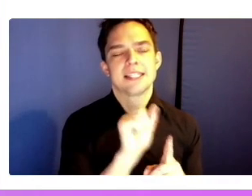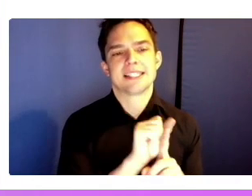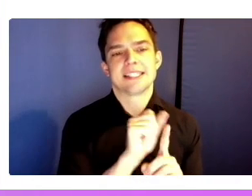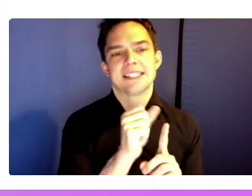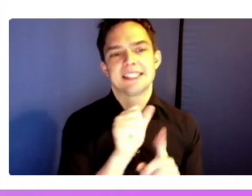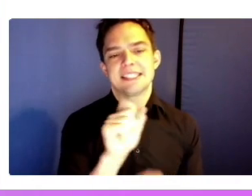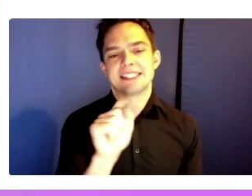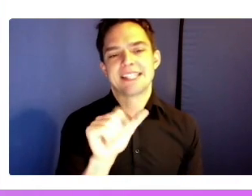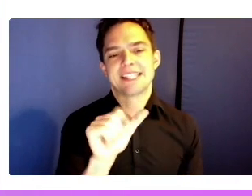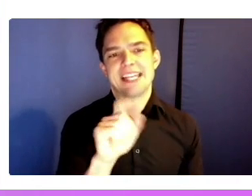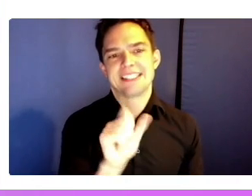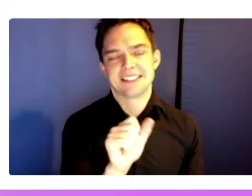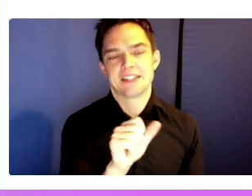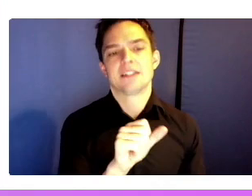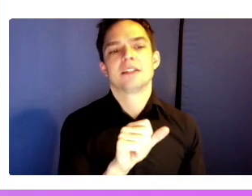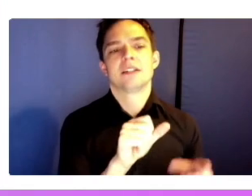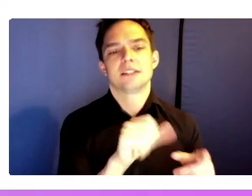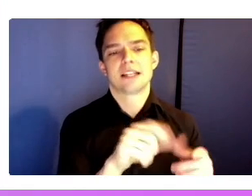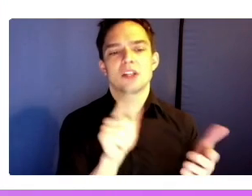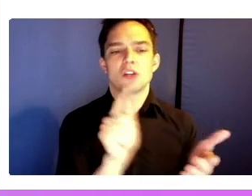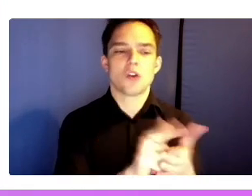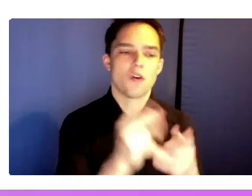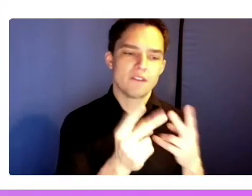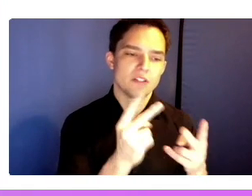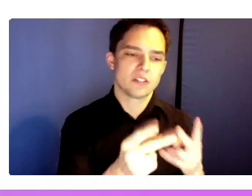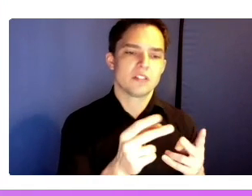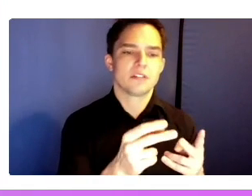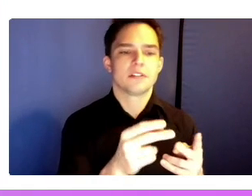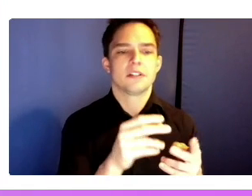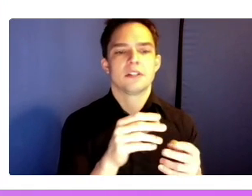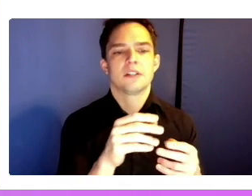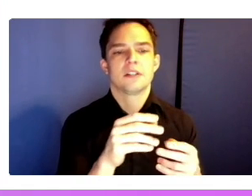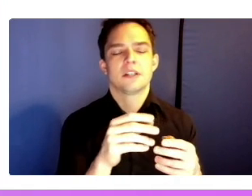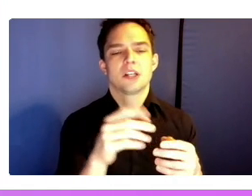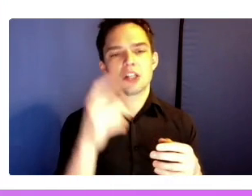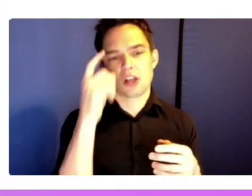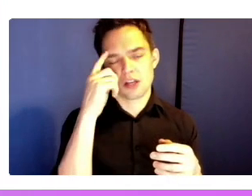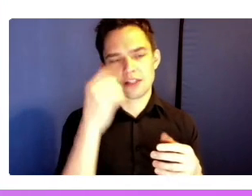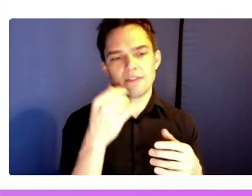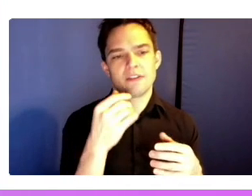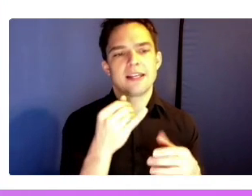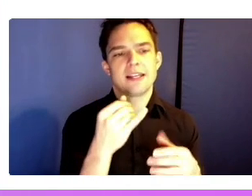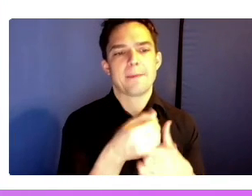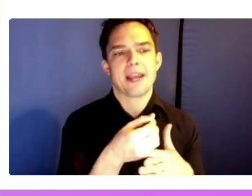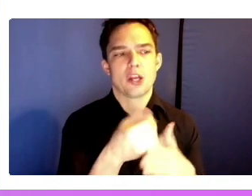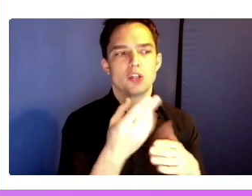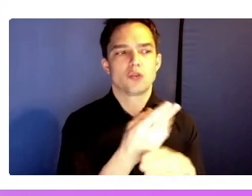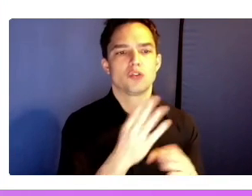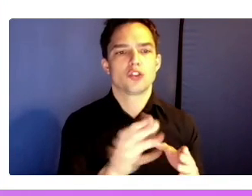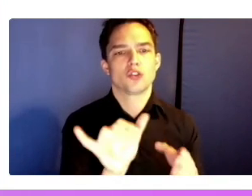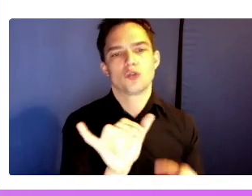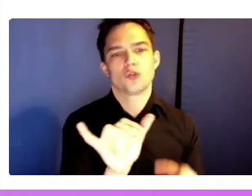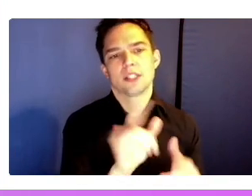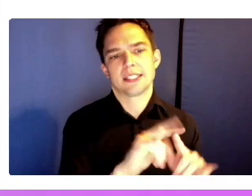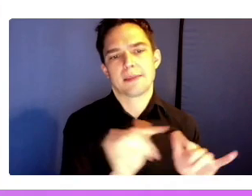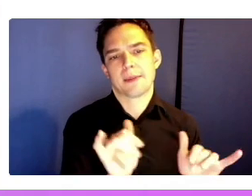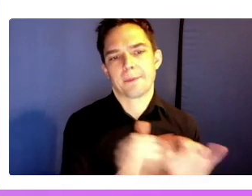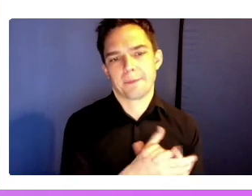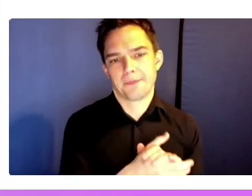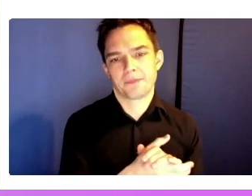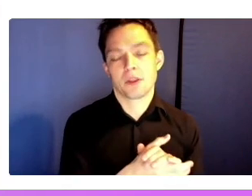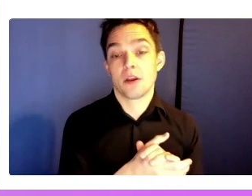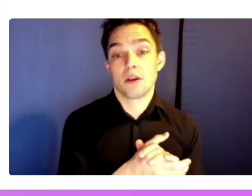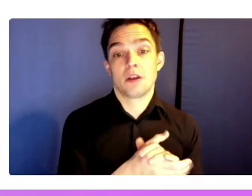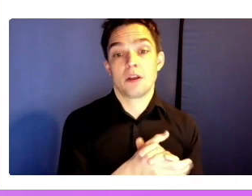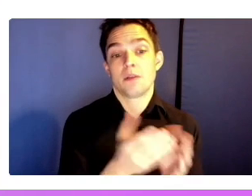impact low vision users and cognitive impaired users at the same time. So, that's there may